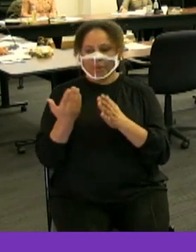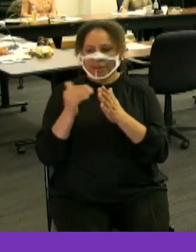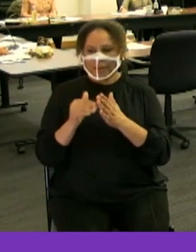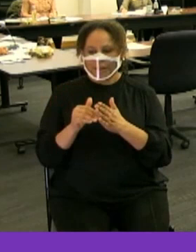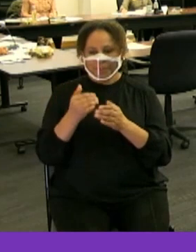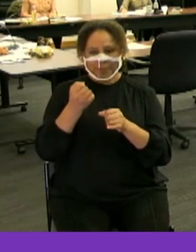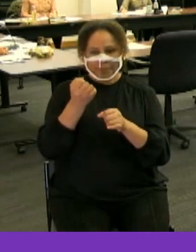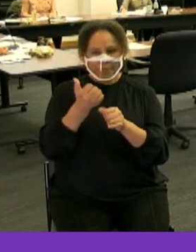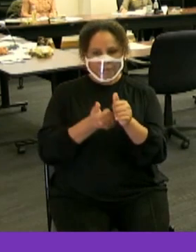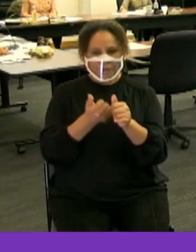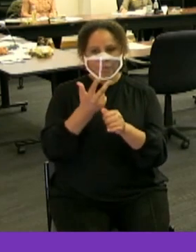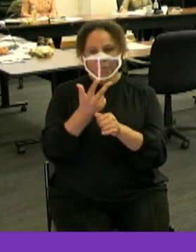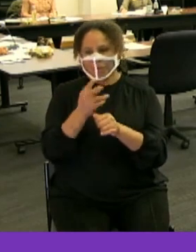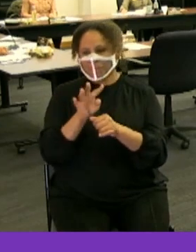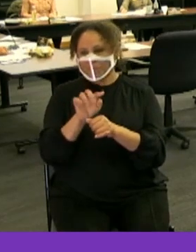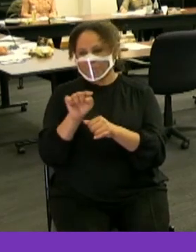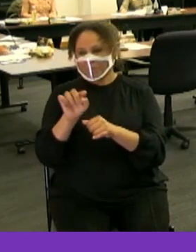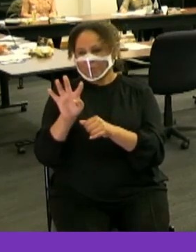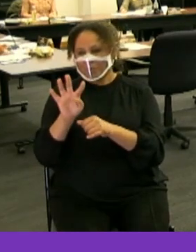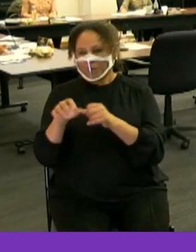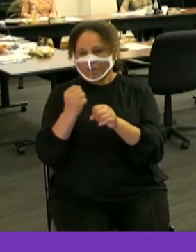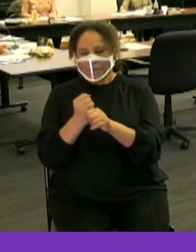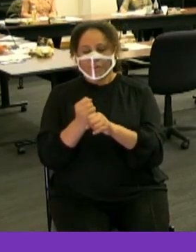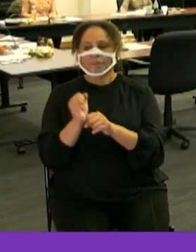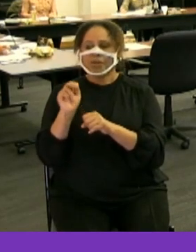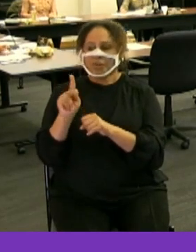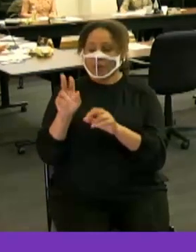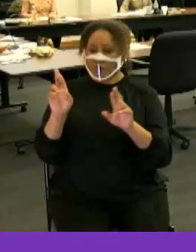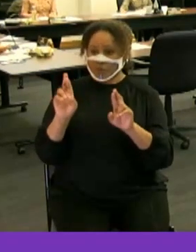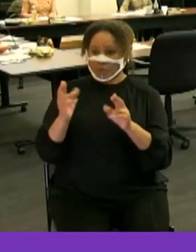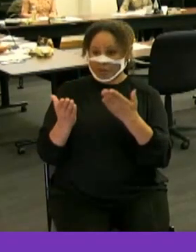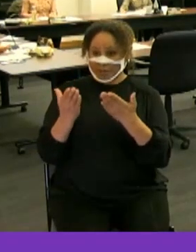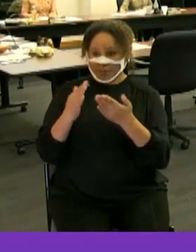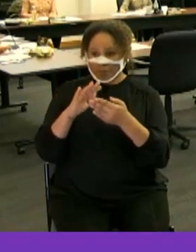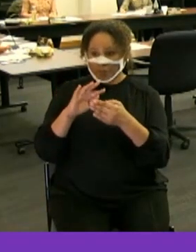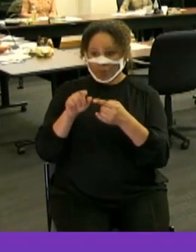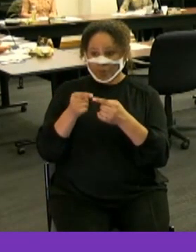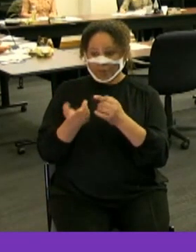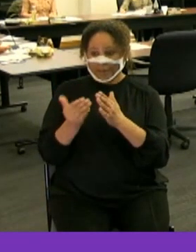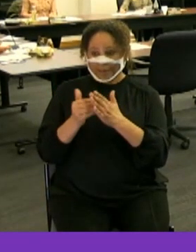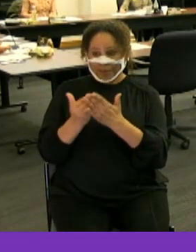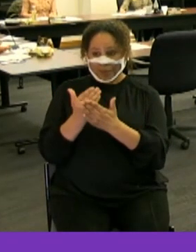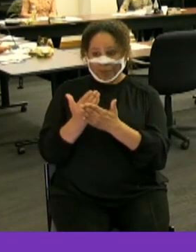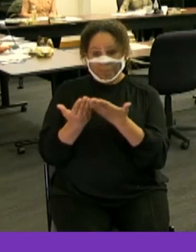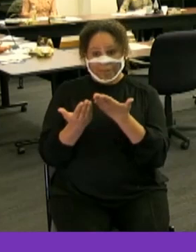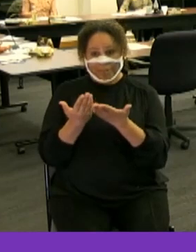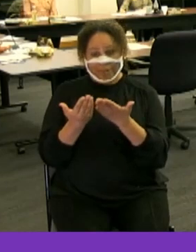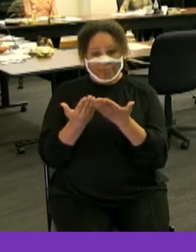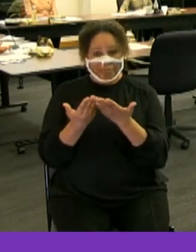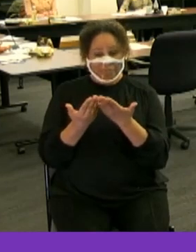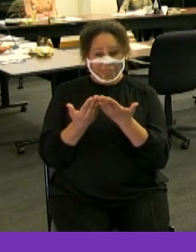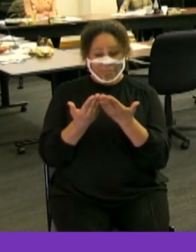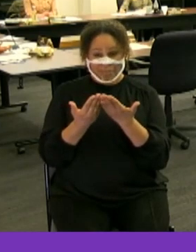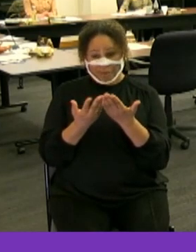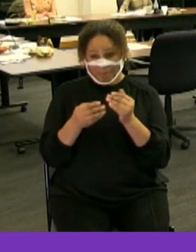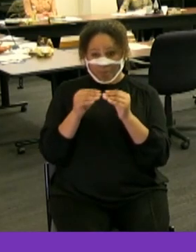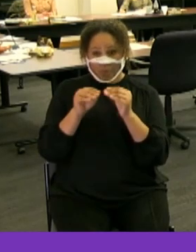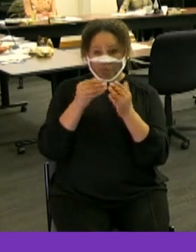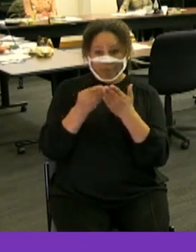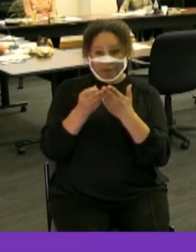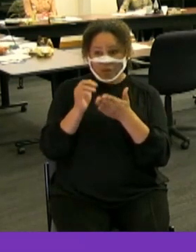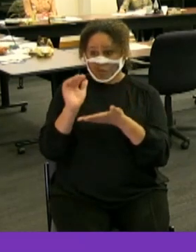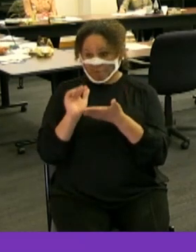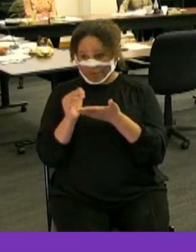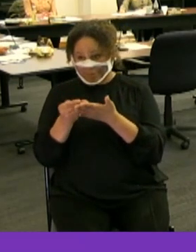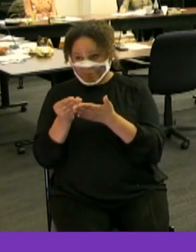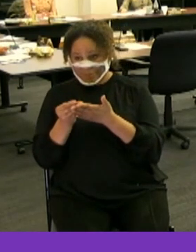4 years. Okay, so we're going to get, hopefully, maybe when we renew, we might get the same amount or more or less. We don't know. We don't